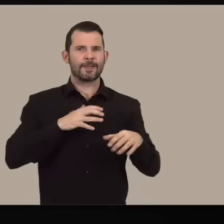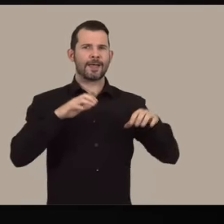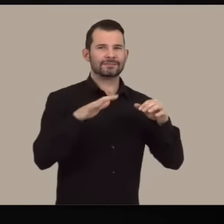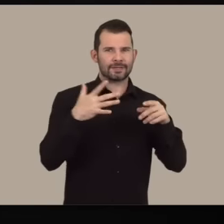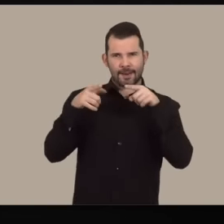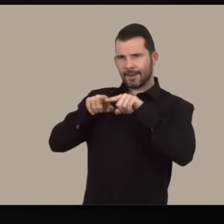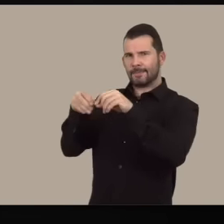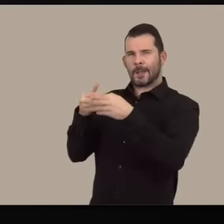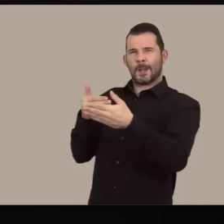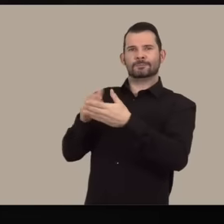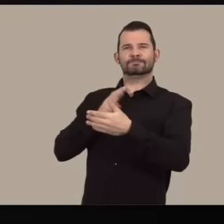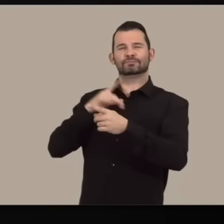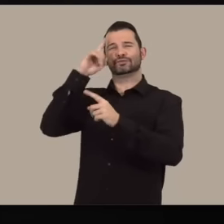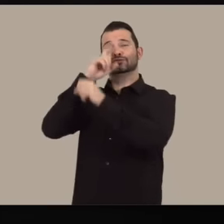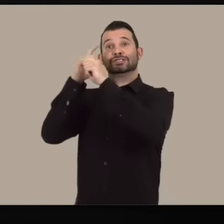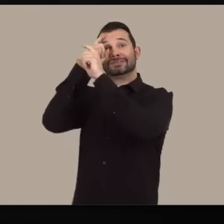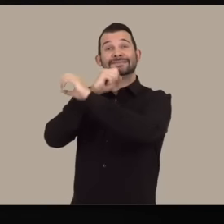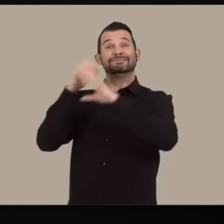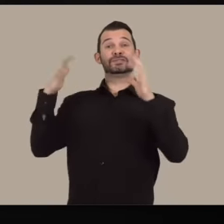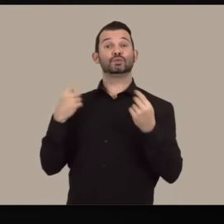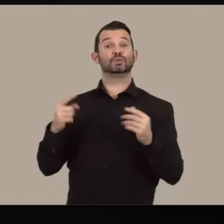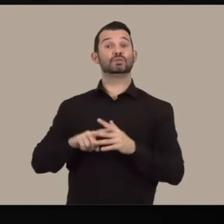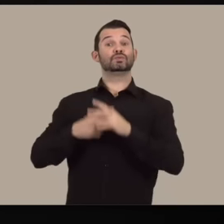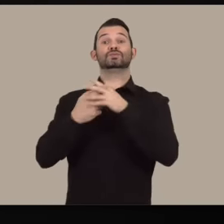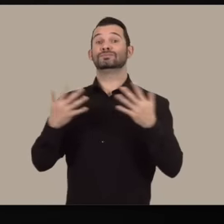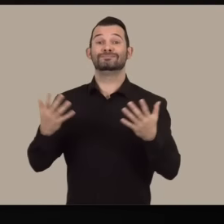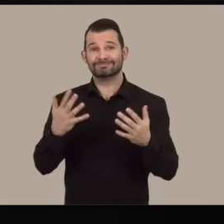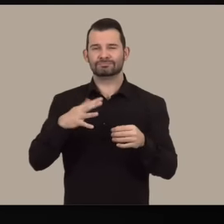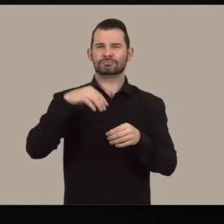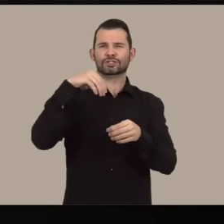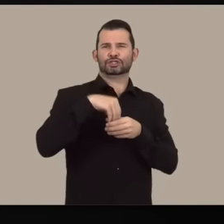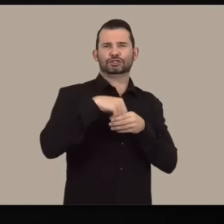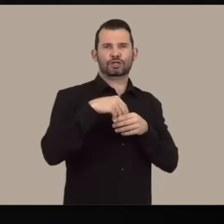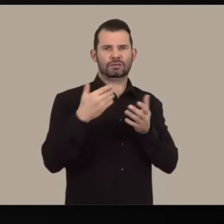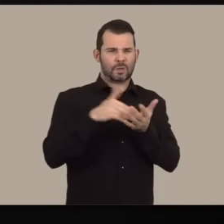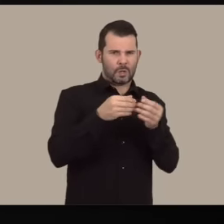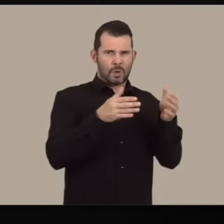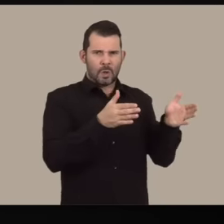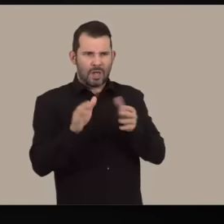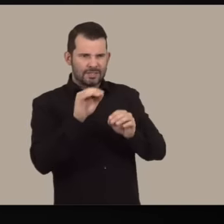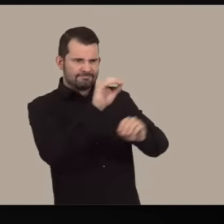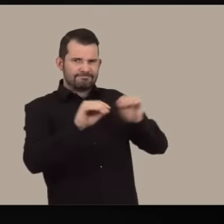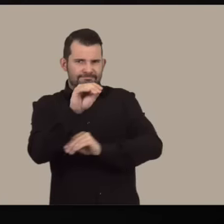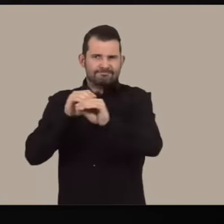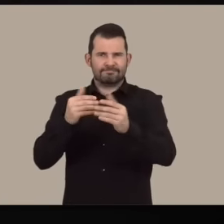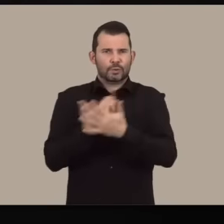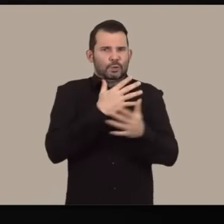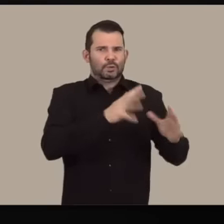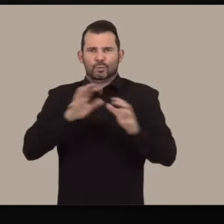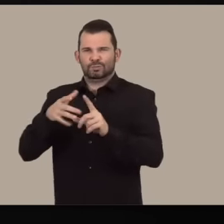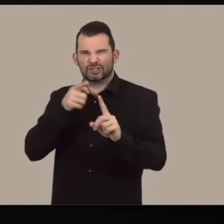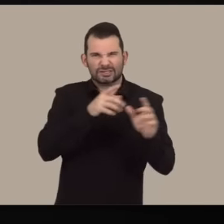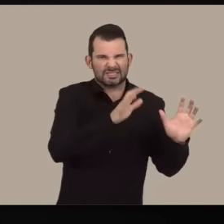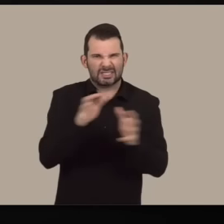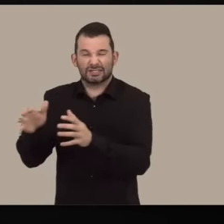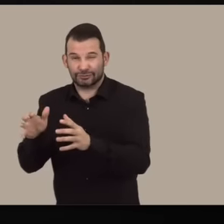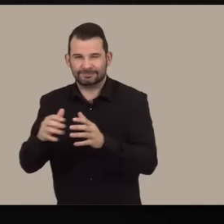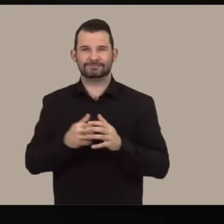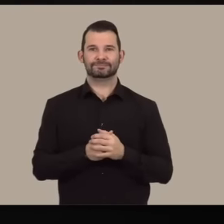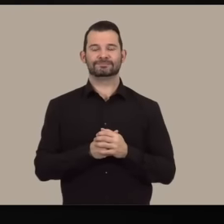to streamline our activities and align more closely with our strategic vision, we began by